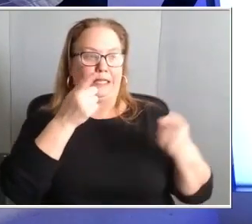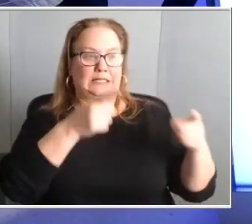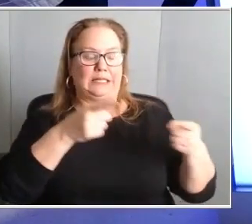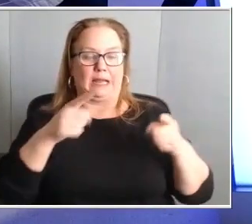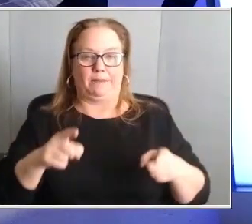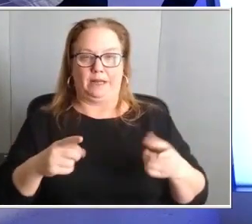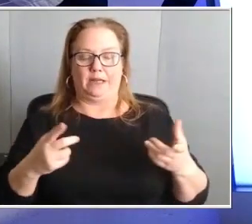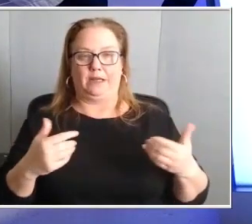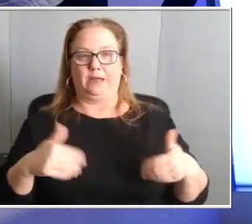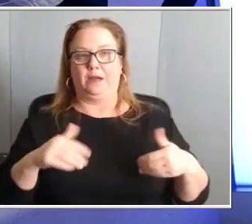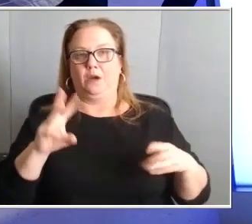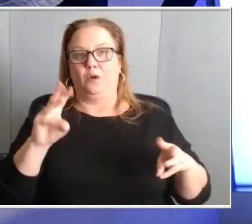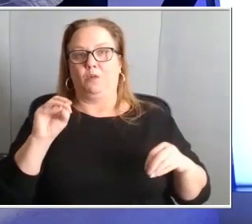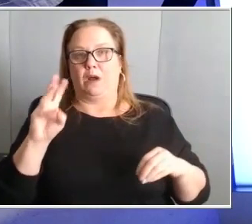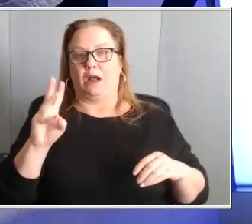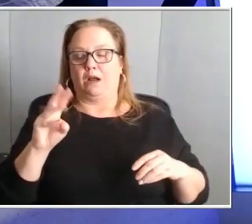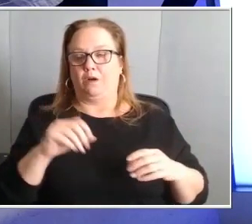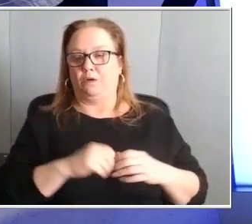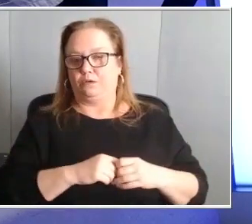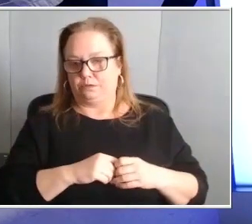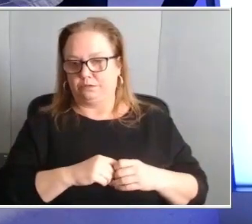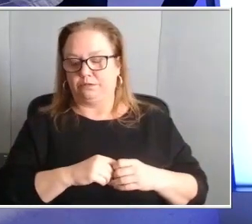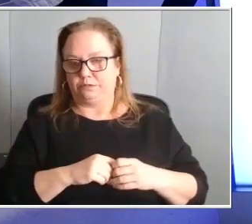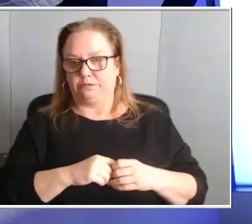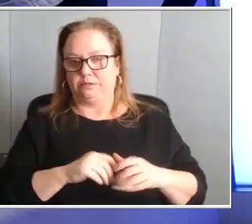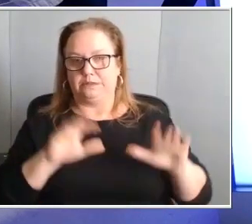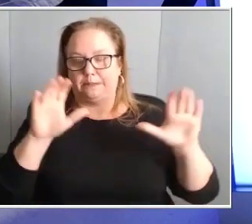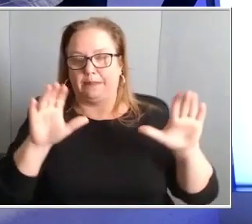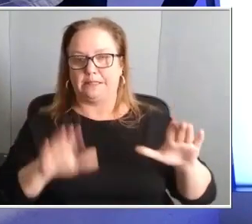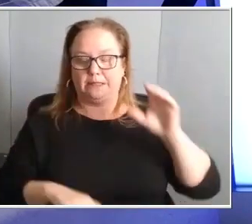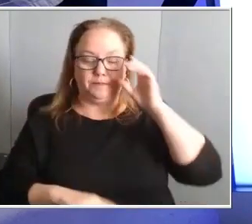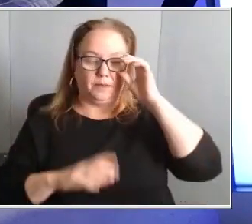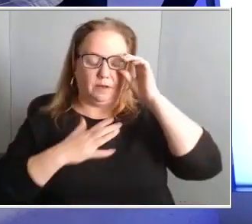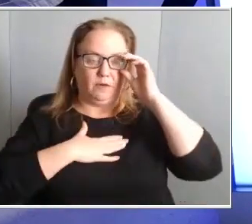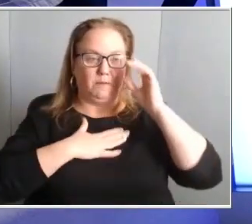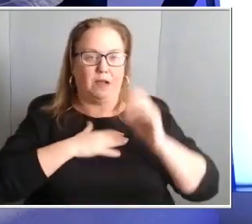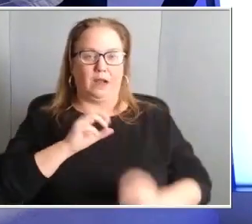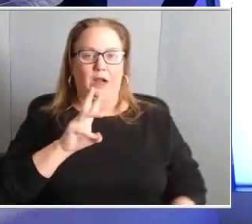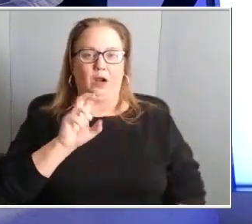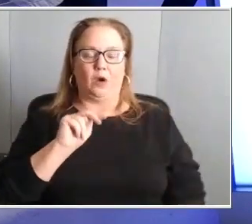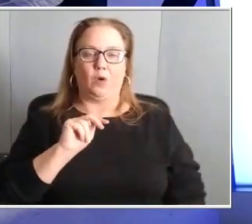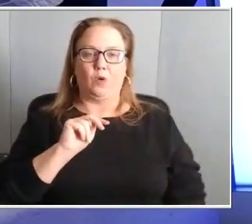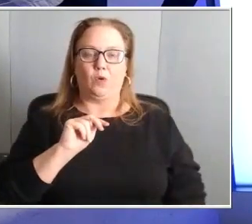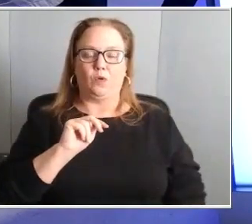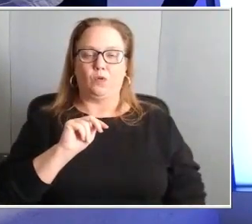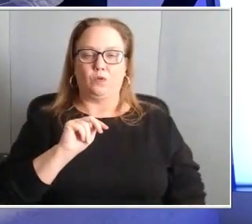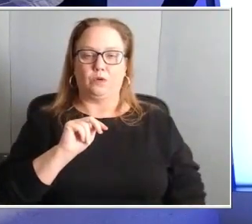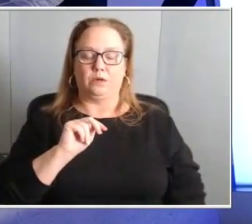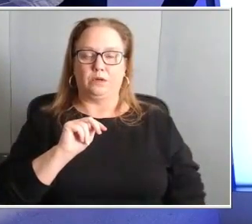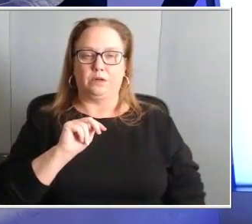what a big deal. So, just for my own and our audiences, folks,